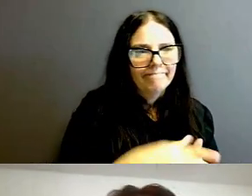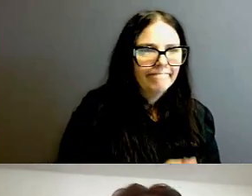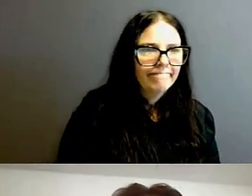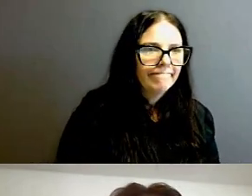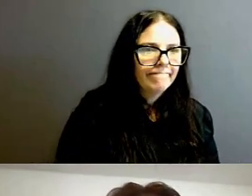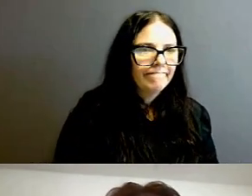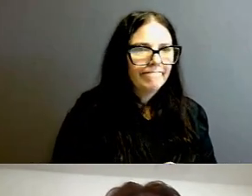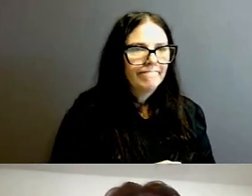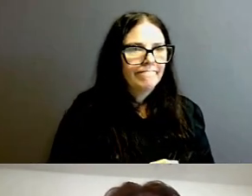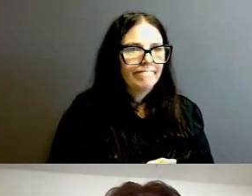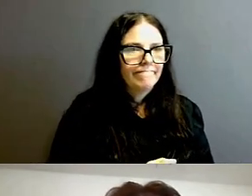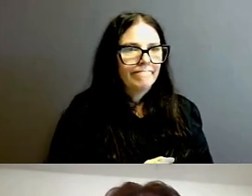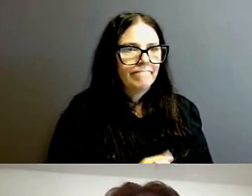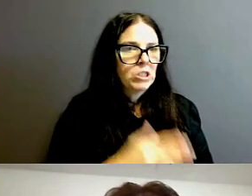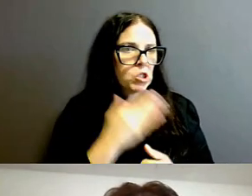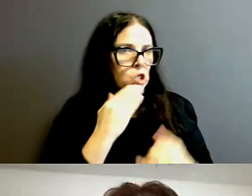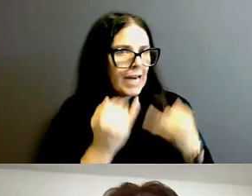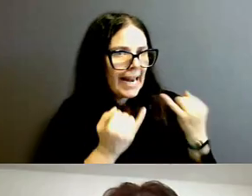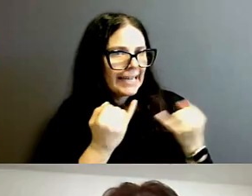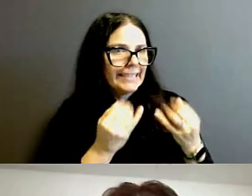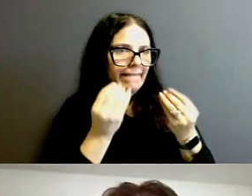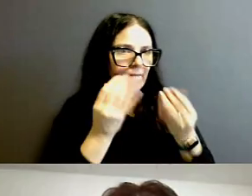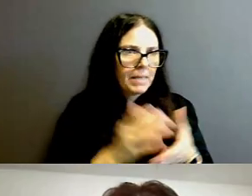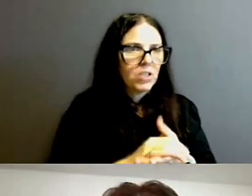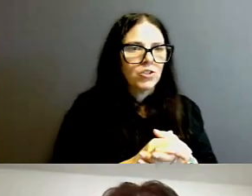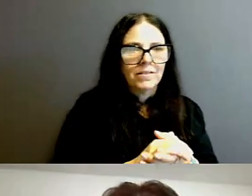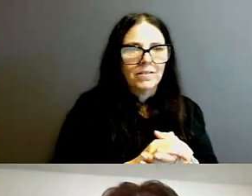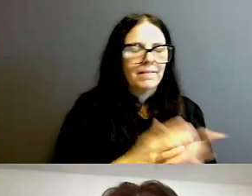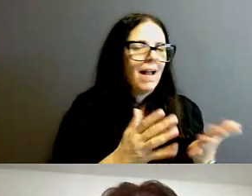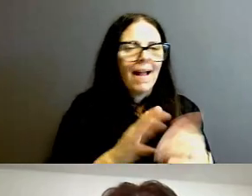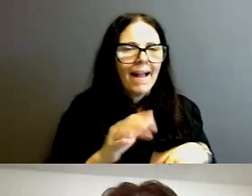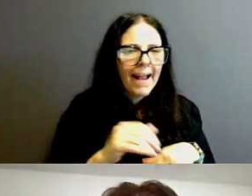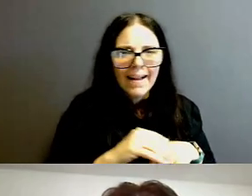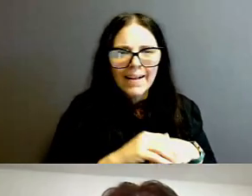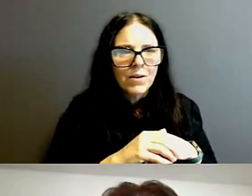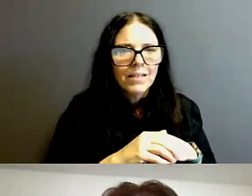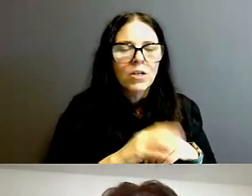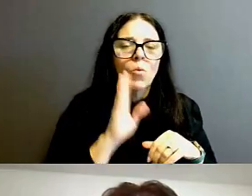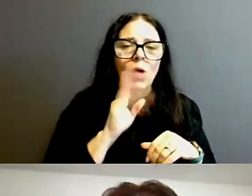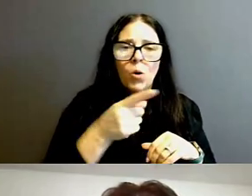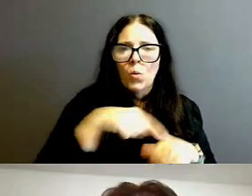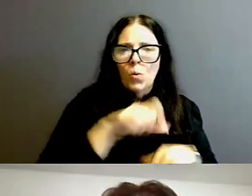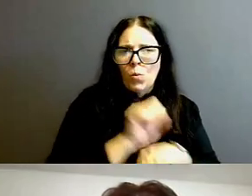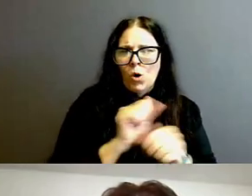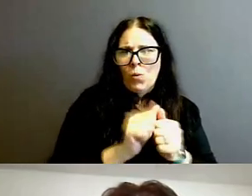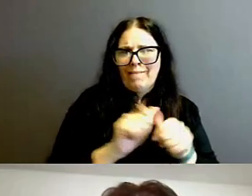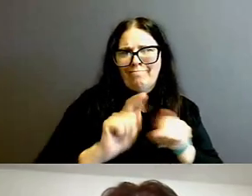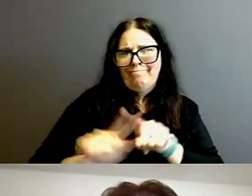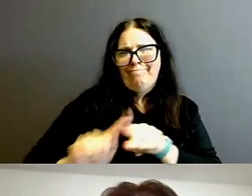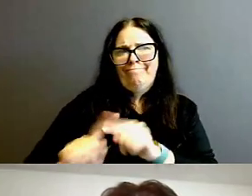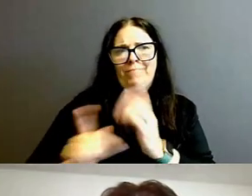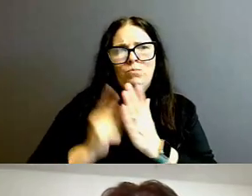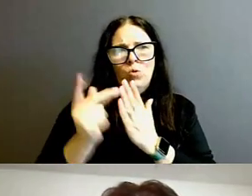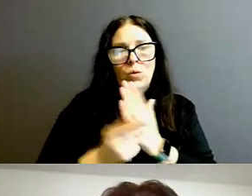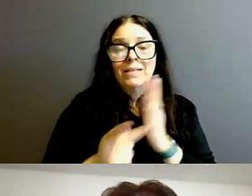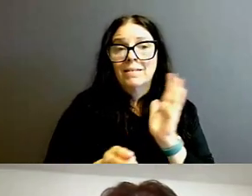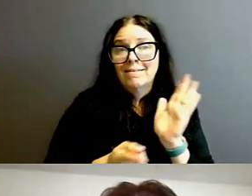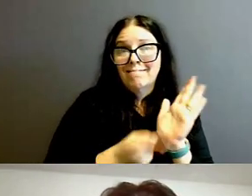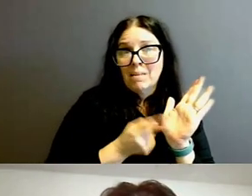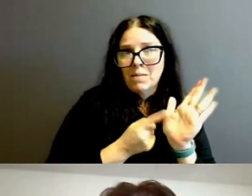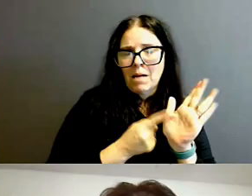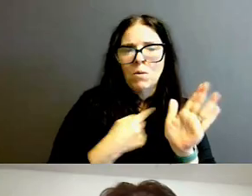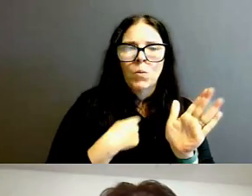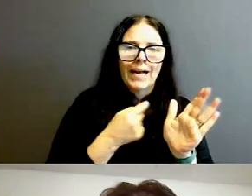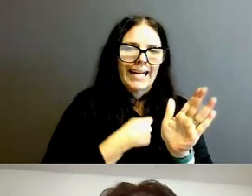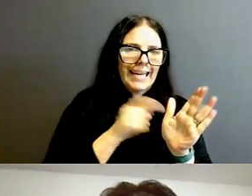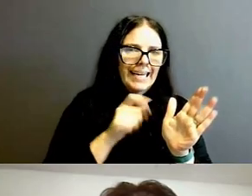Good ideas and information. This is great. It's always because we work with so many different programs, and sometimes we